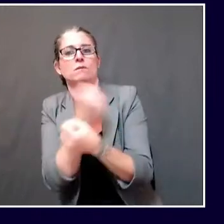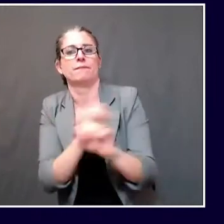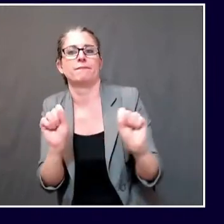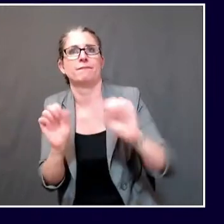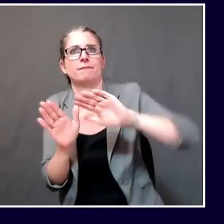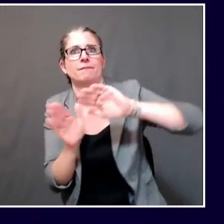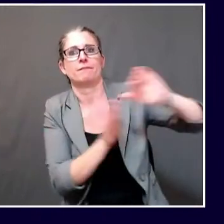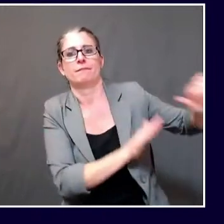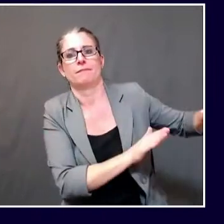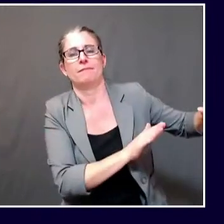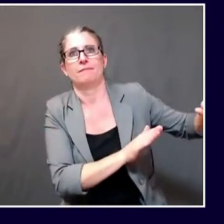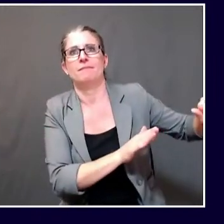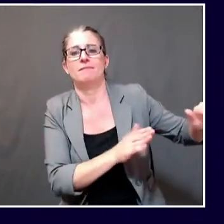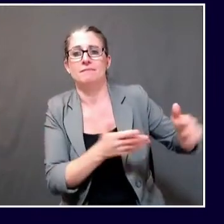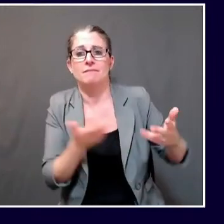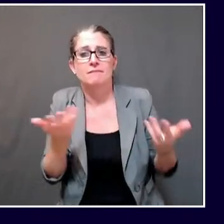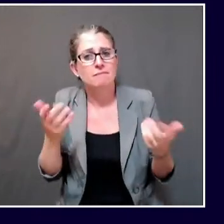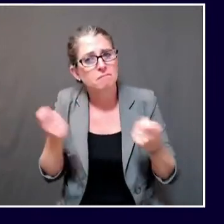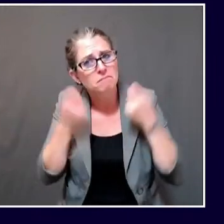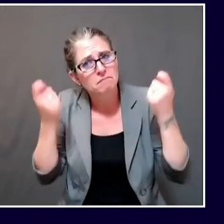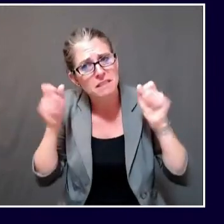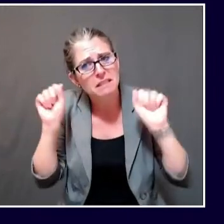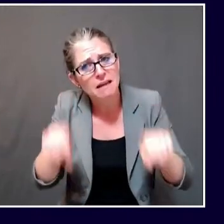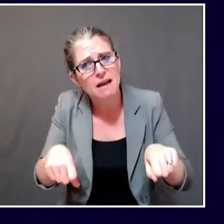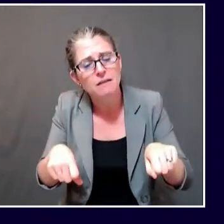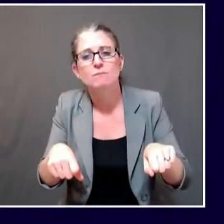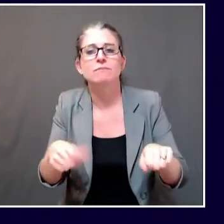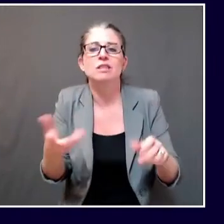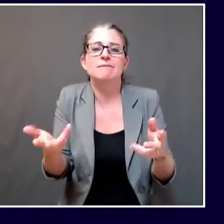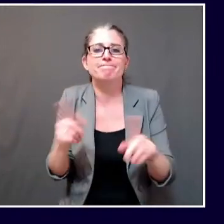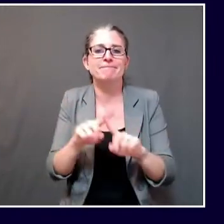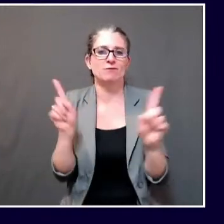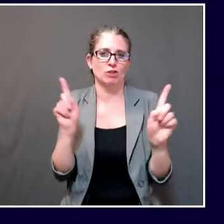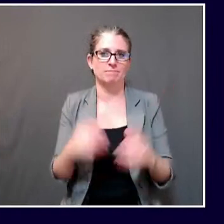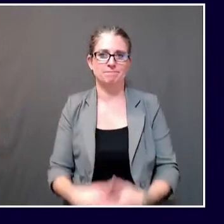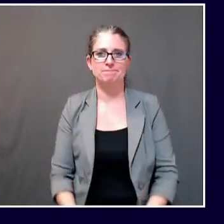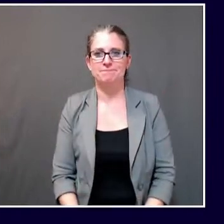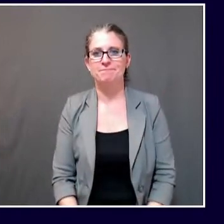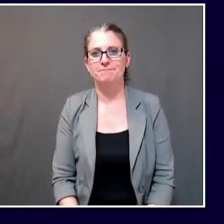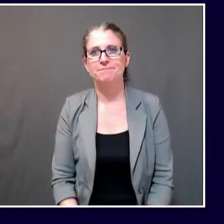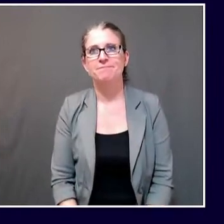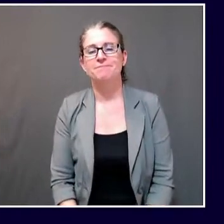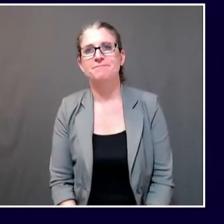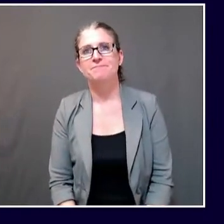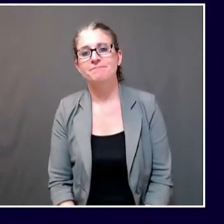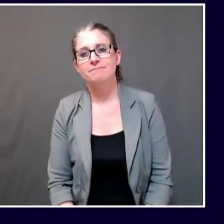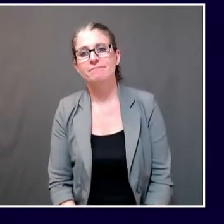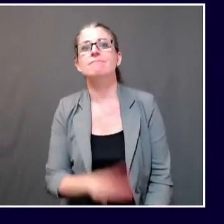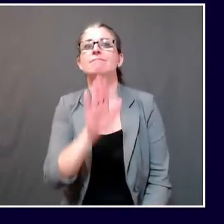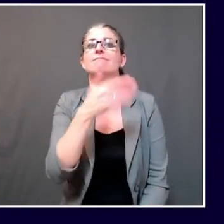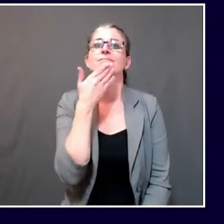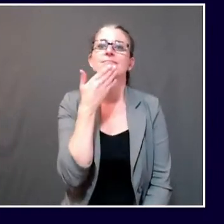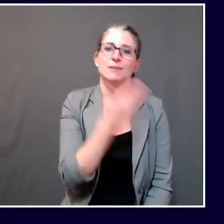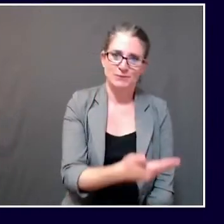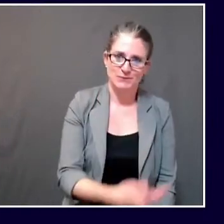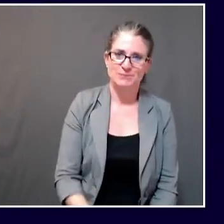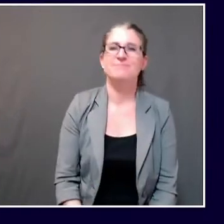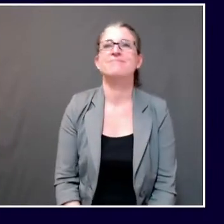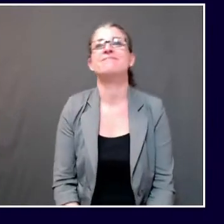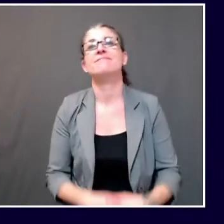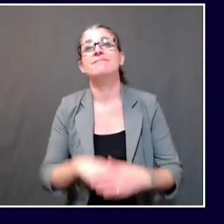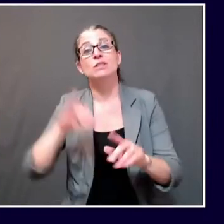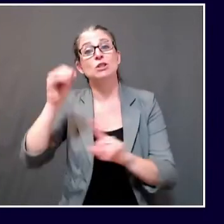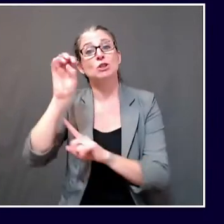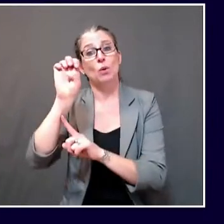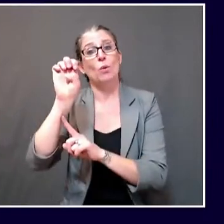next to Joe Lawler at the Press Herald. Yes, hi. Just a quick clarification